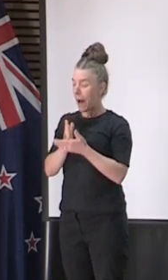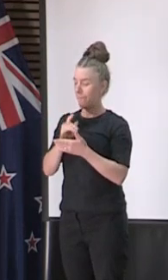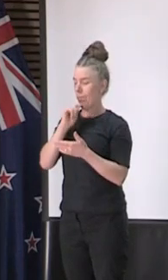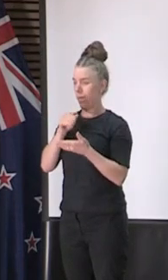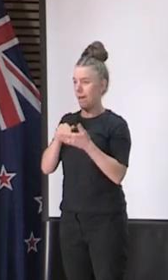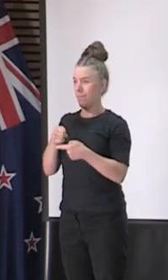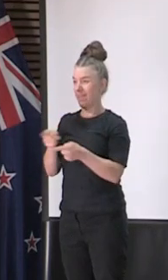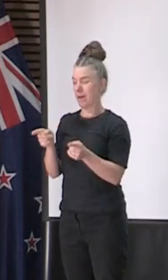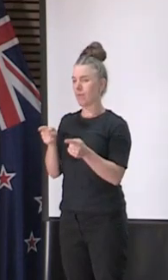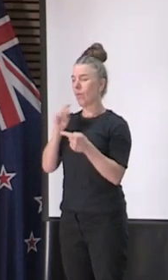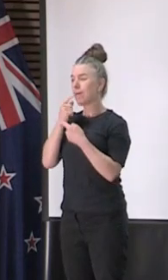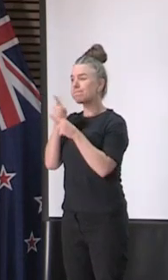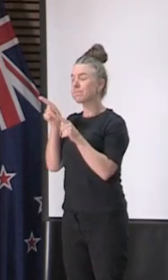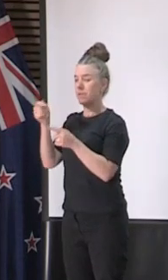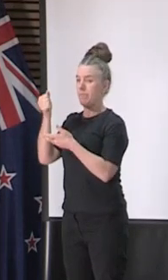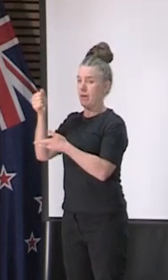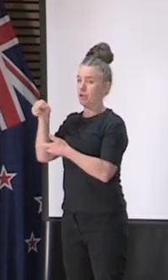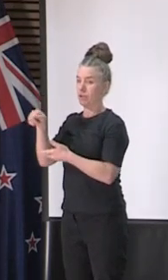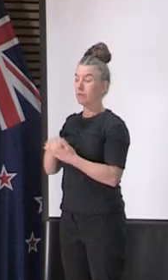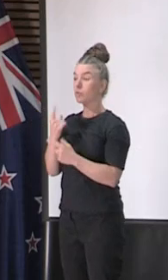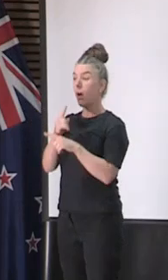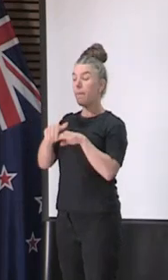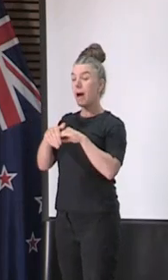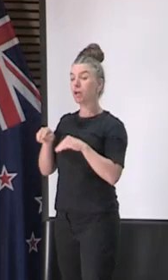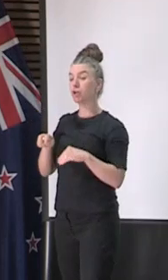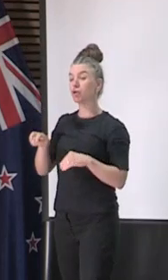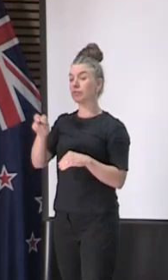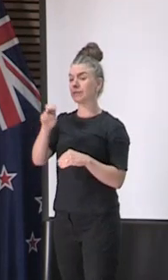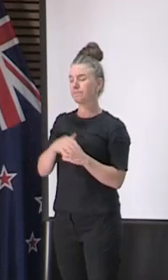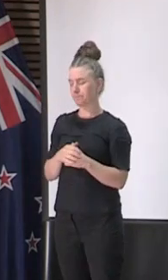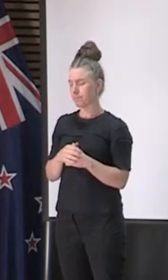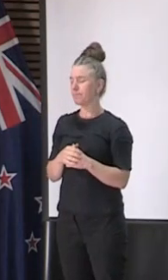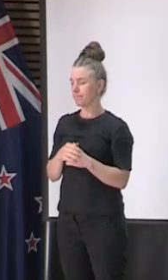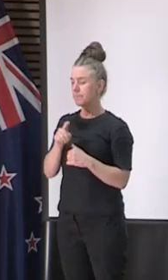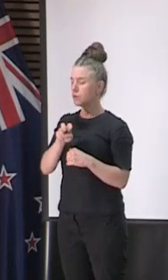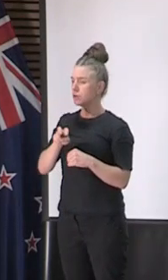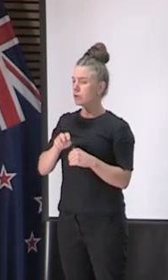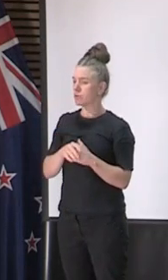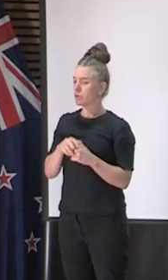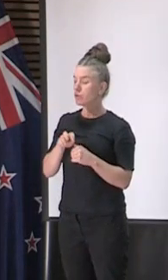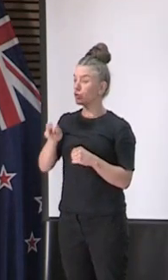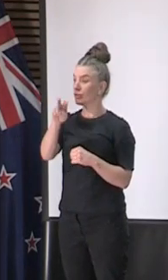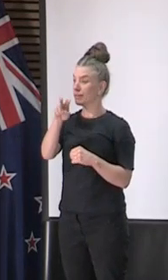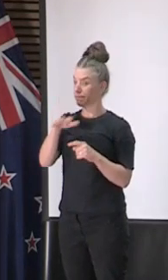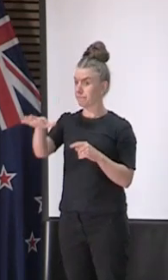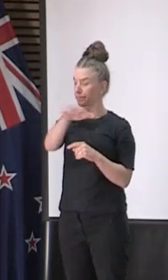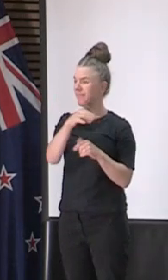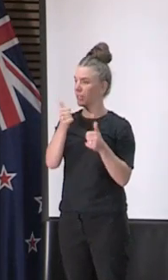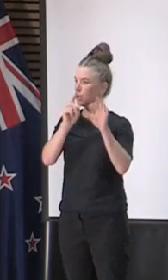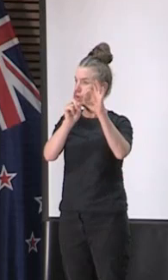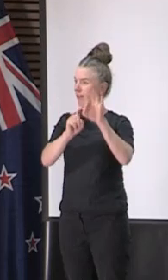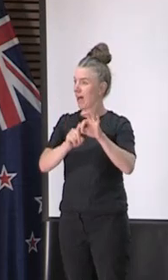budget, but to tourism specifically, I'd say not only did a survey from the tourism industry suggest that over